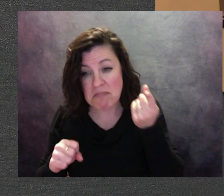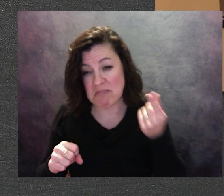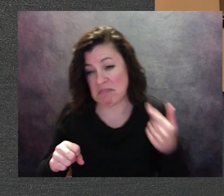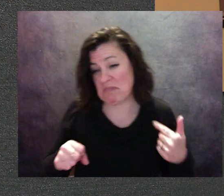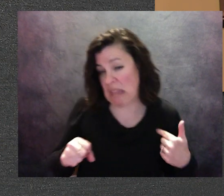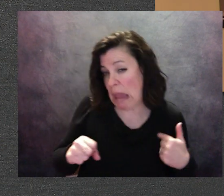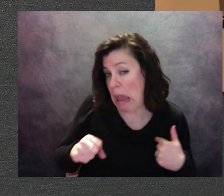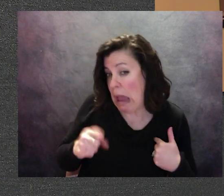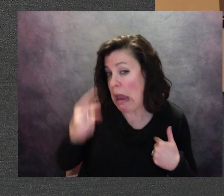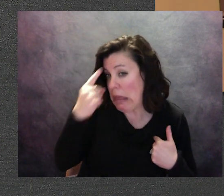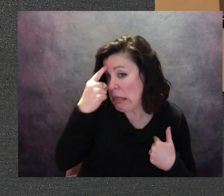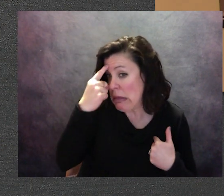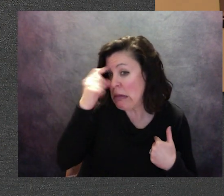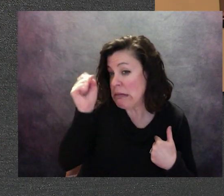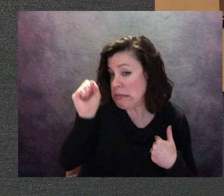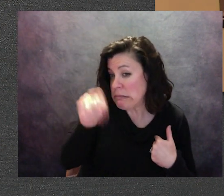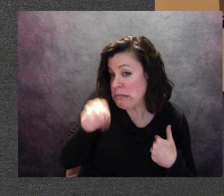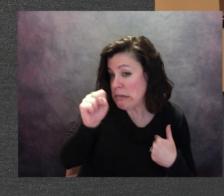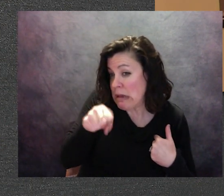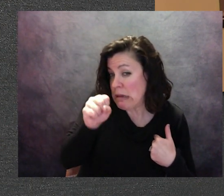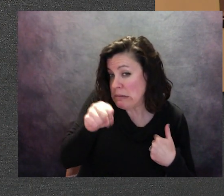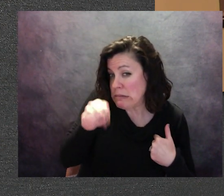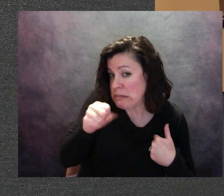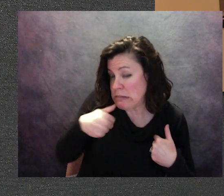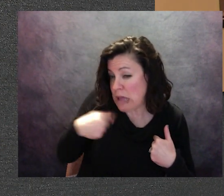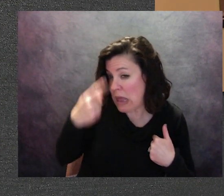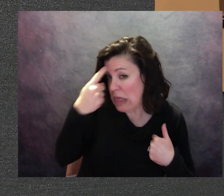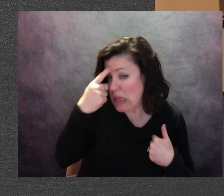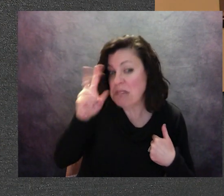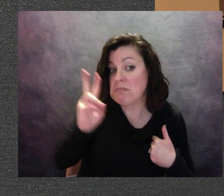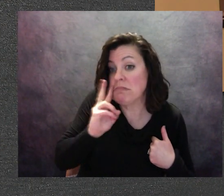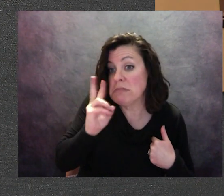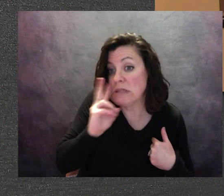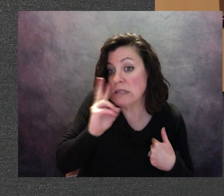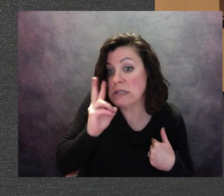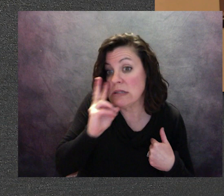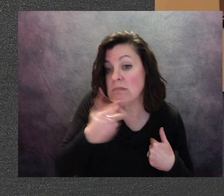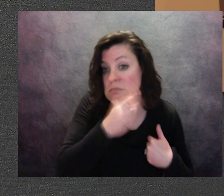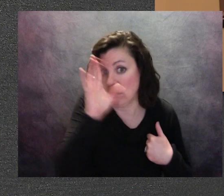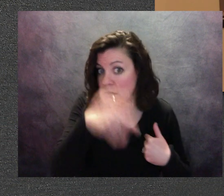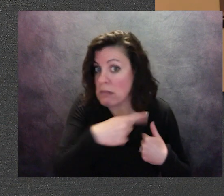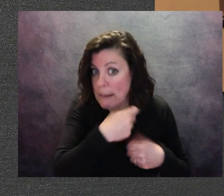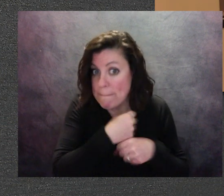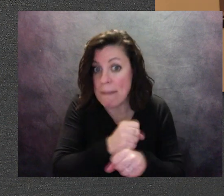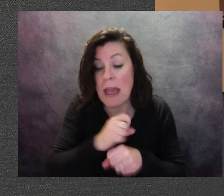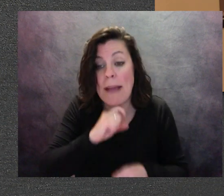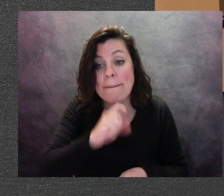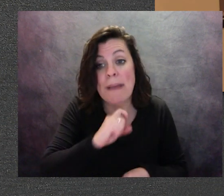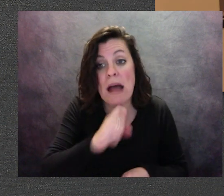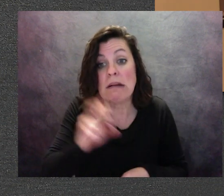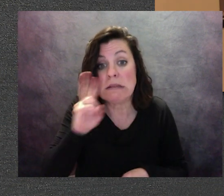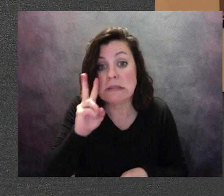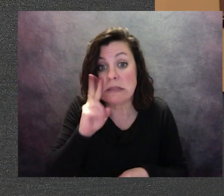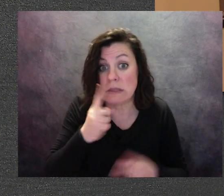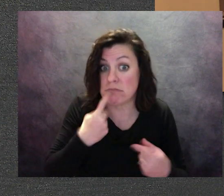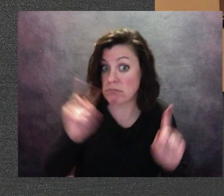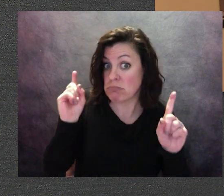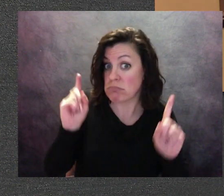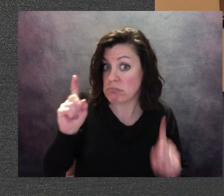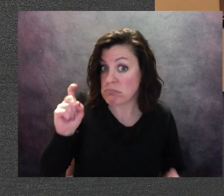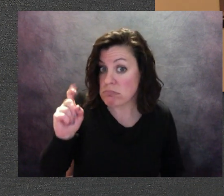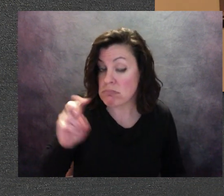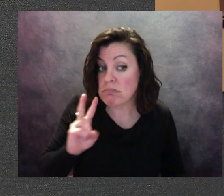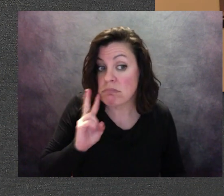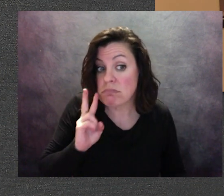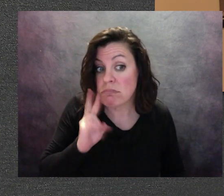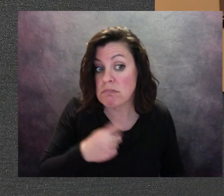Yeah, I think you're catching on. Yes. It is made of metal. Right, so watch how fun this is.